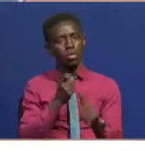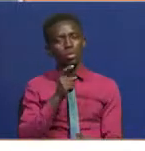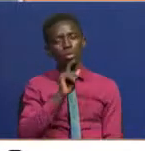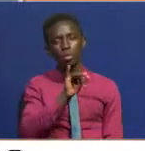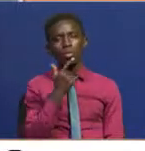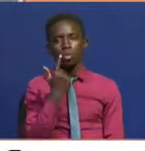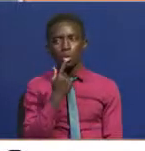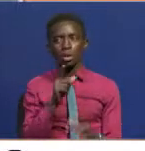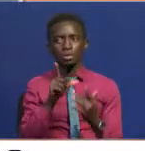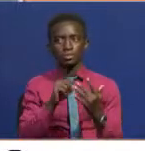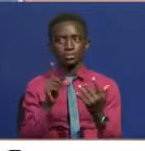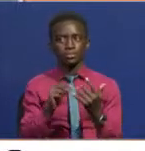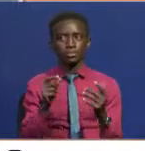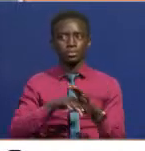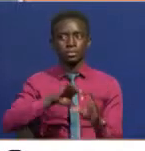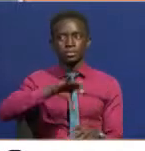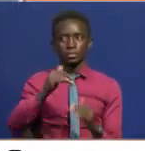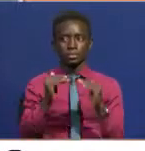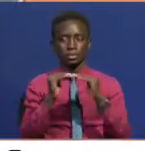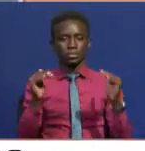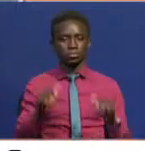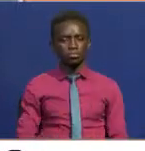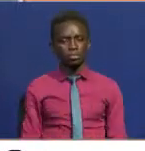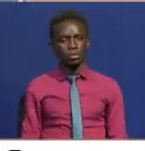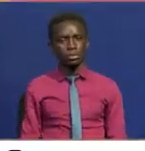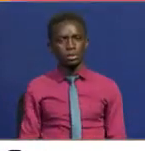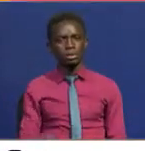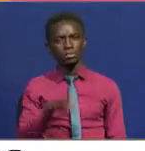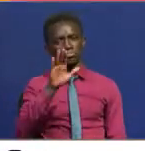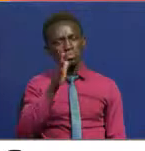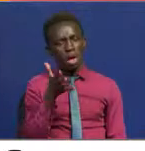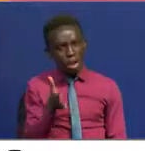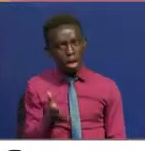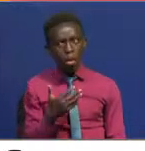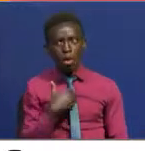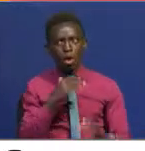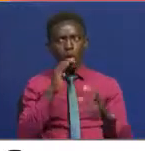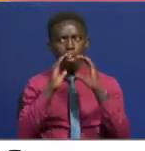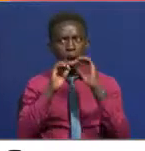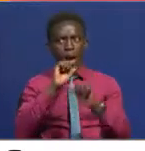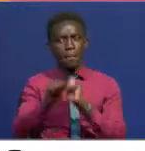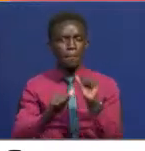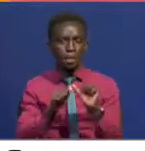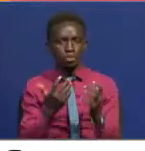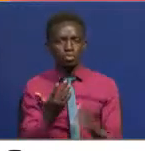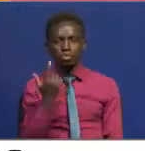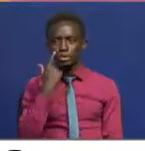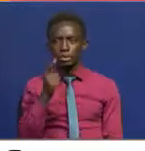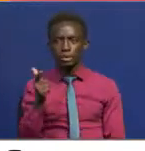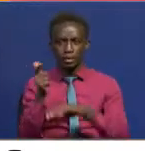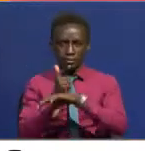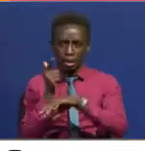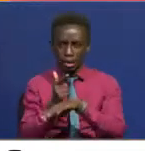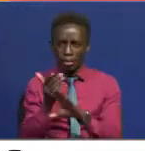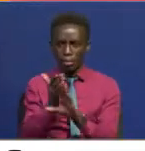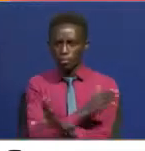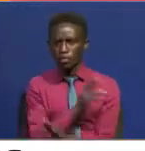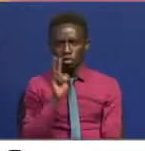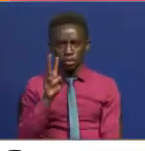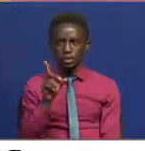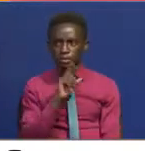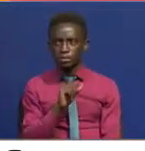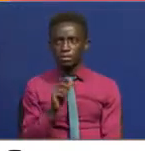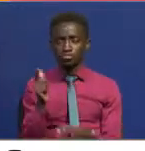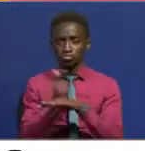levels. Brian, and I want to talk about something that, from the video that we have seen, the footage, stock footage